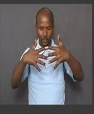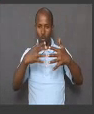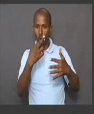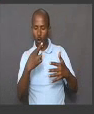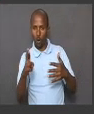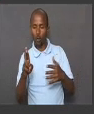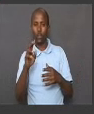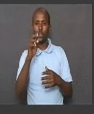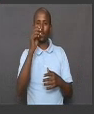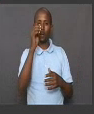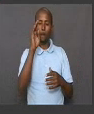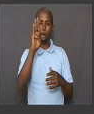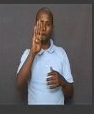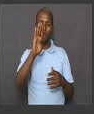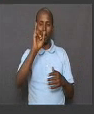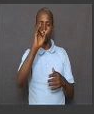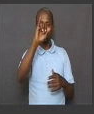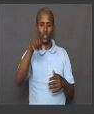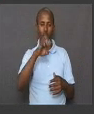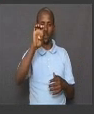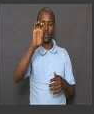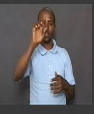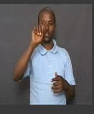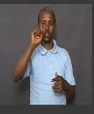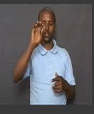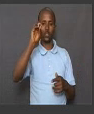or a bijection.